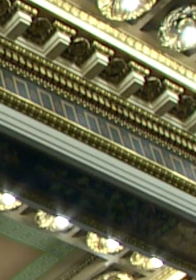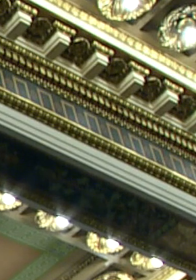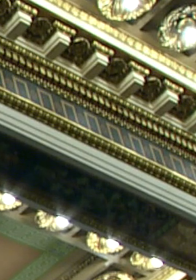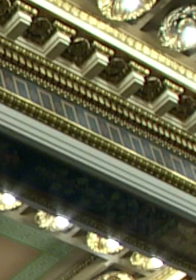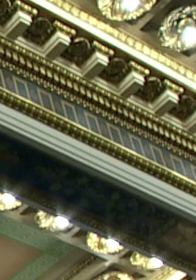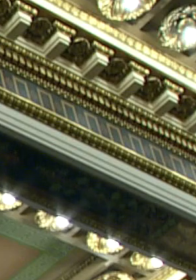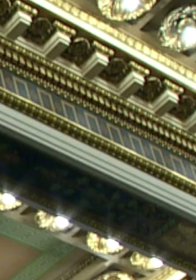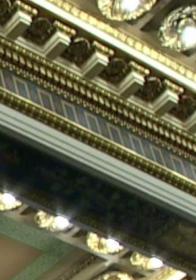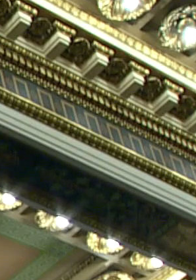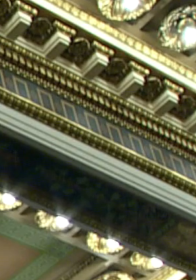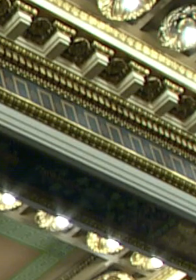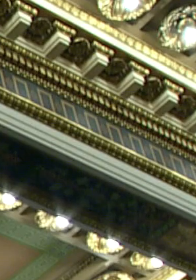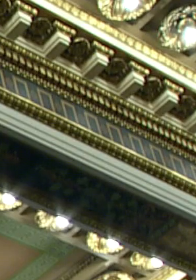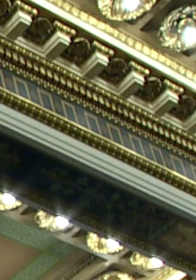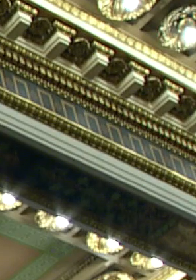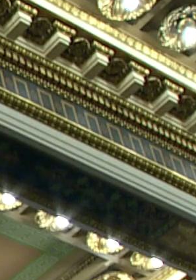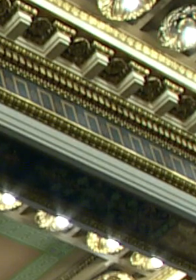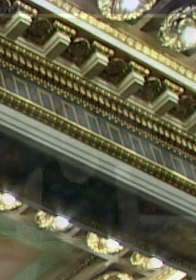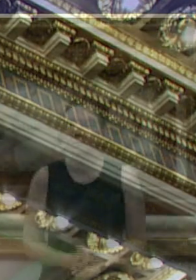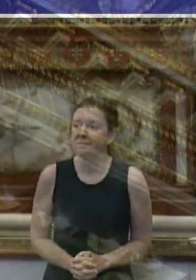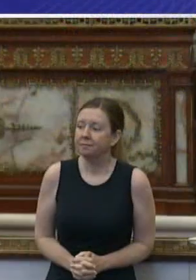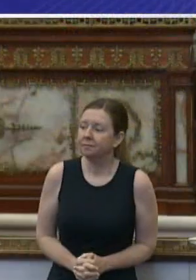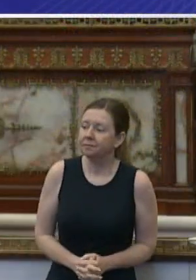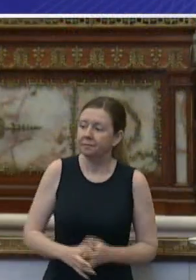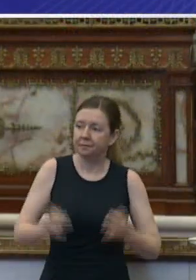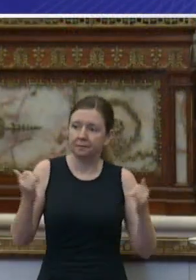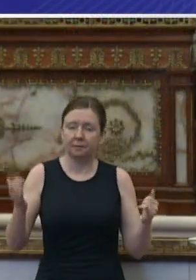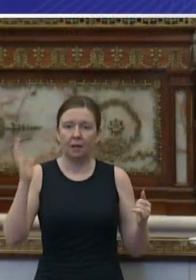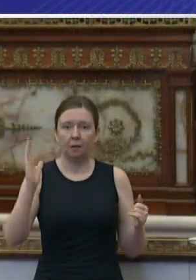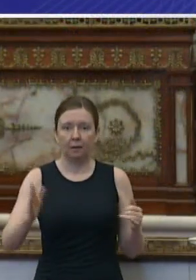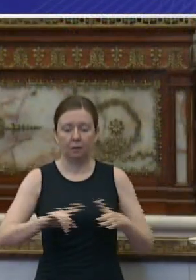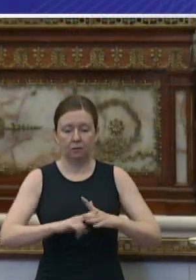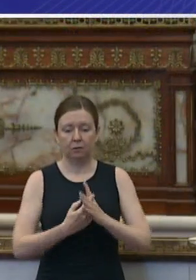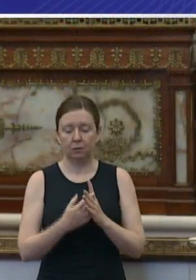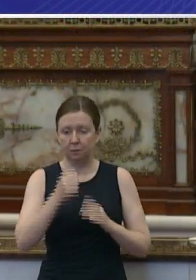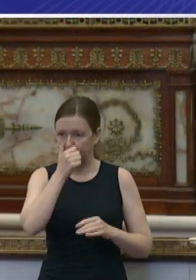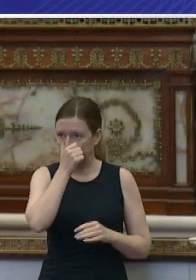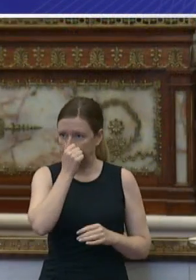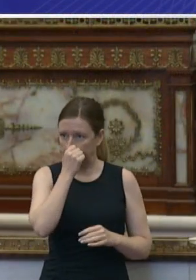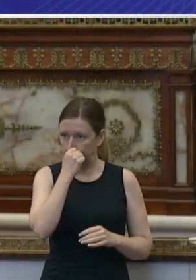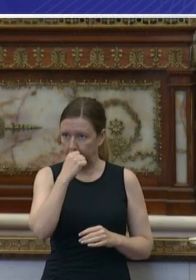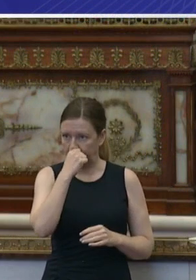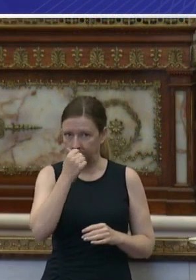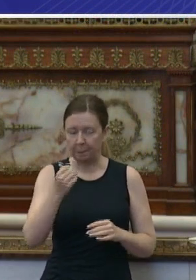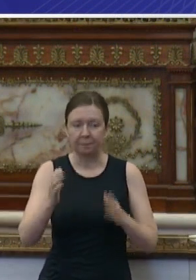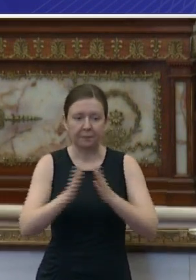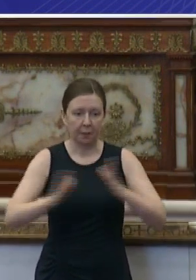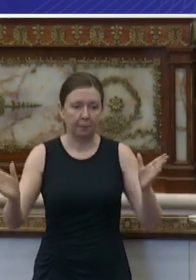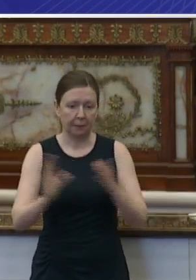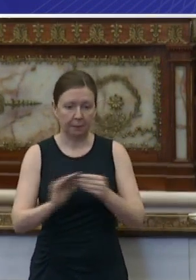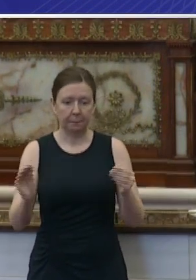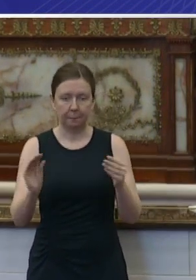Now going to resume. We are now going to resume our public